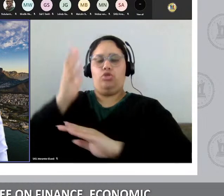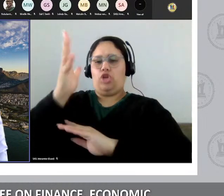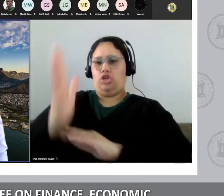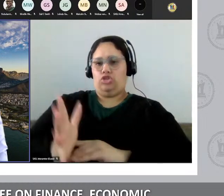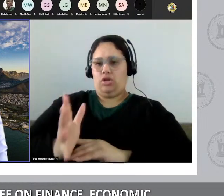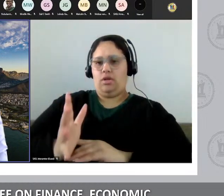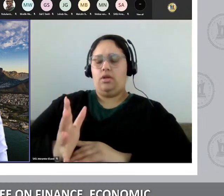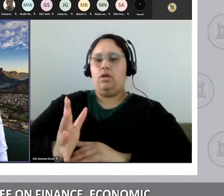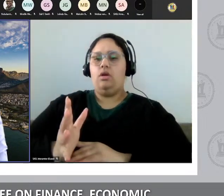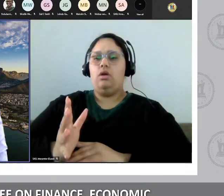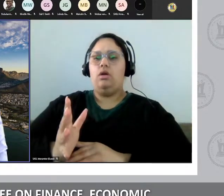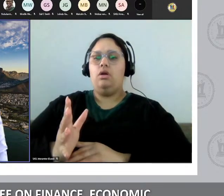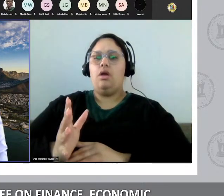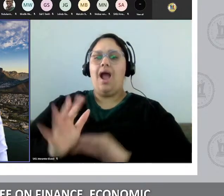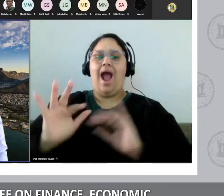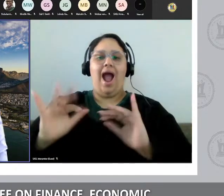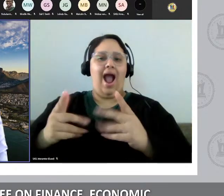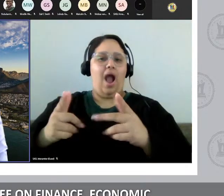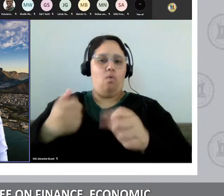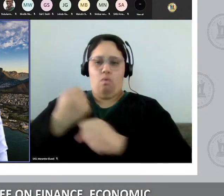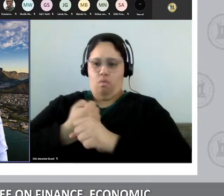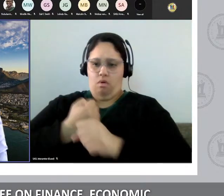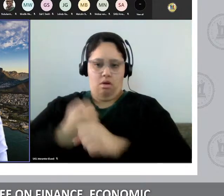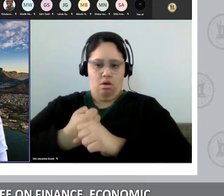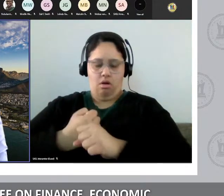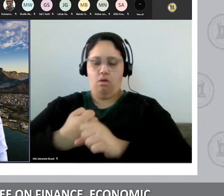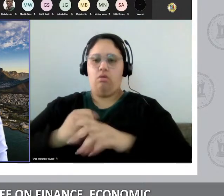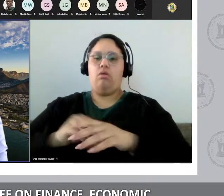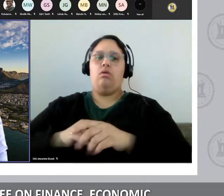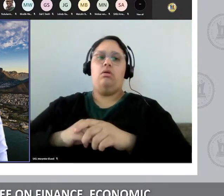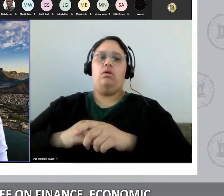projection, how does that work?